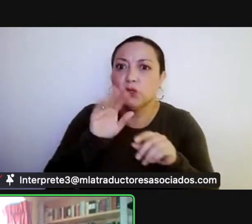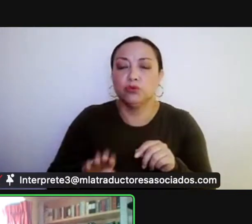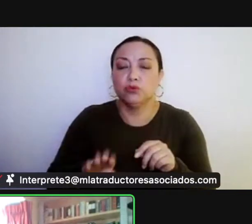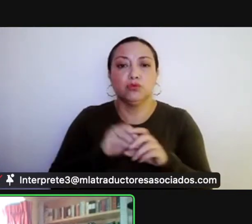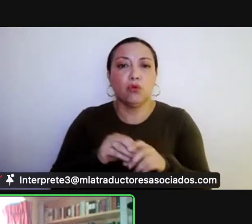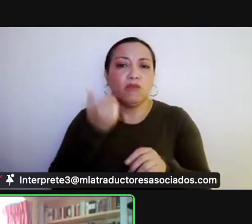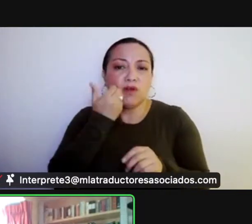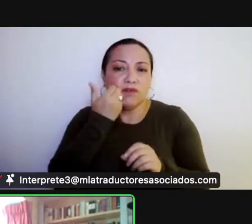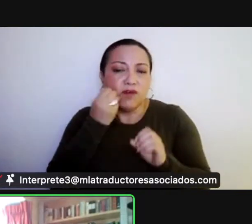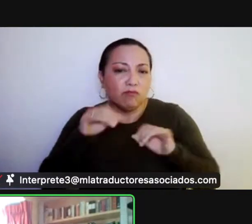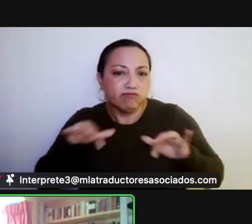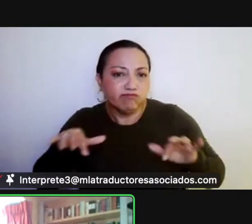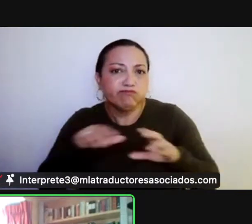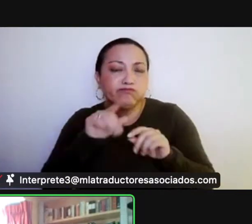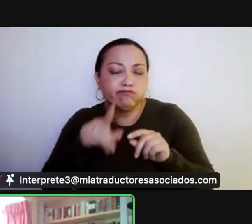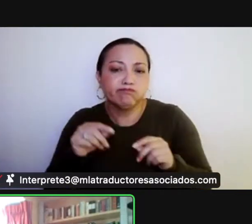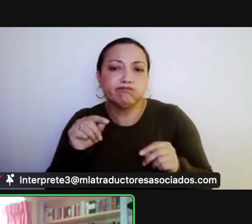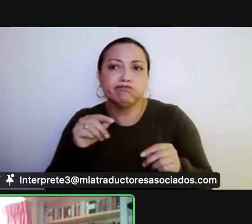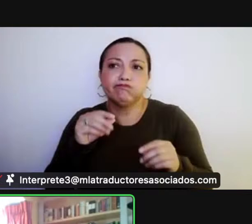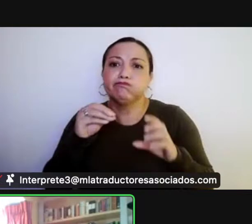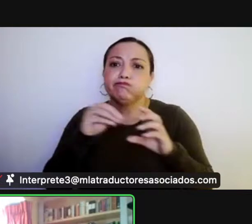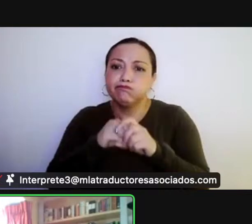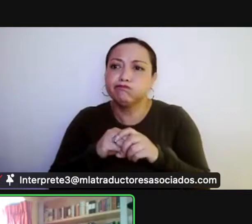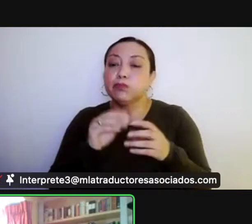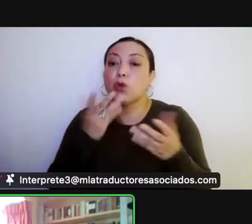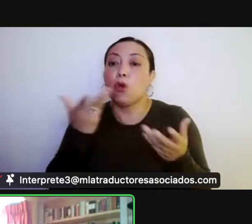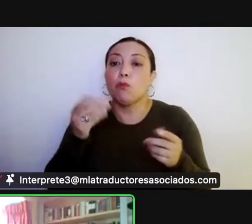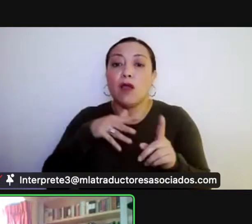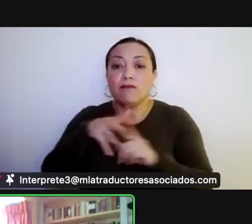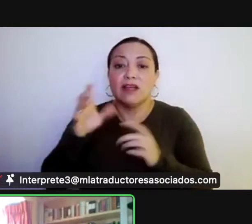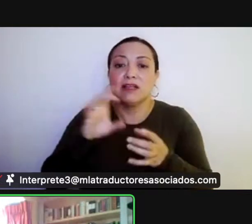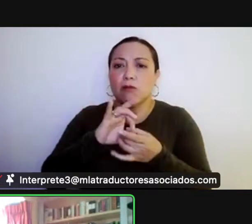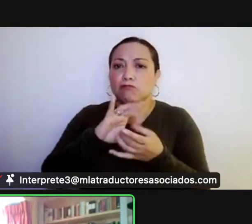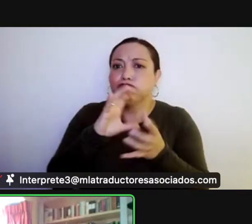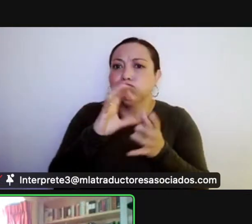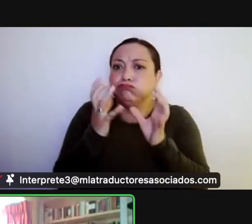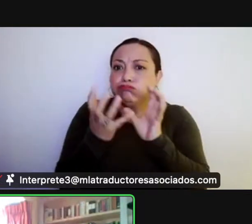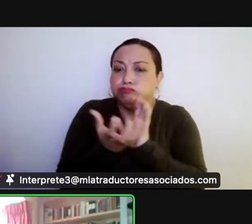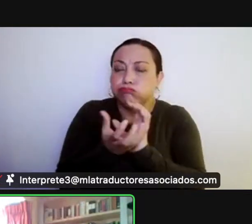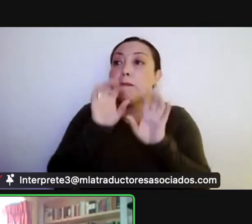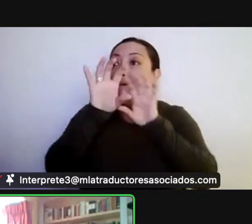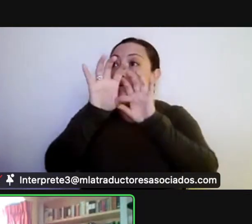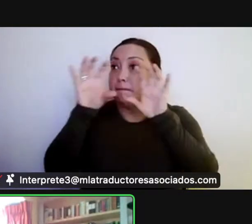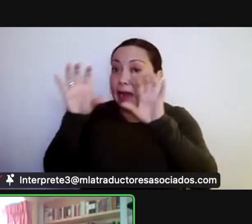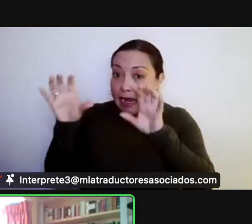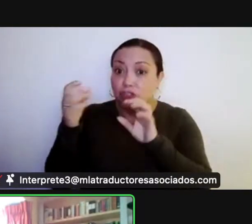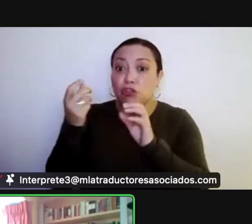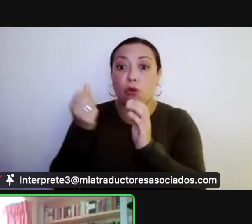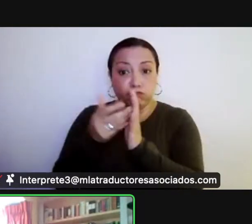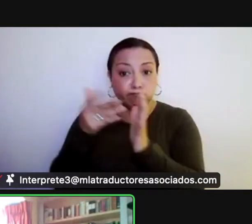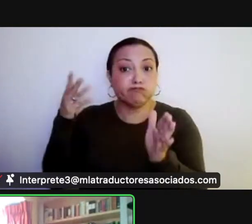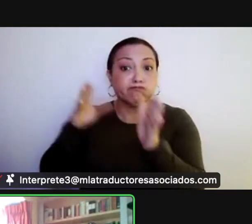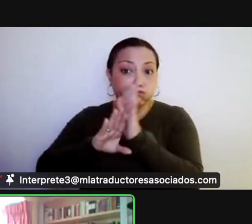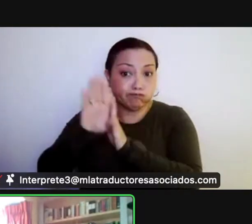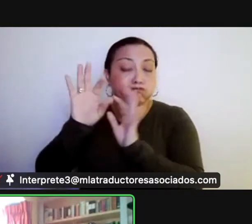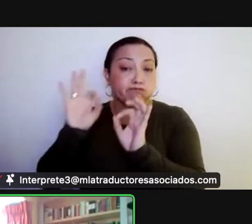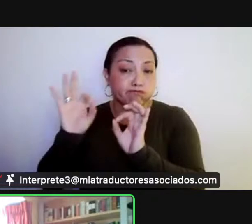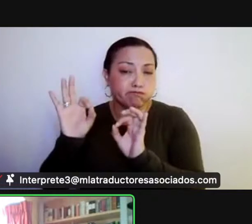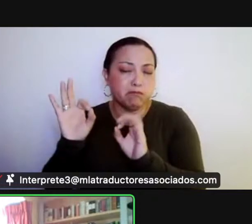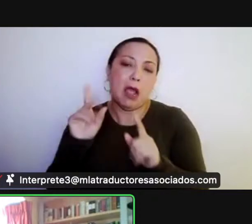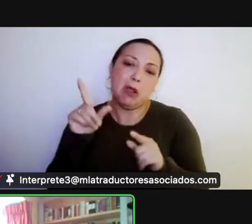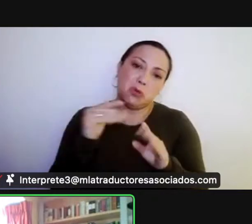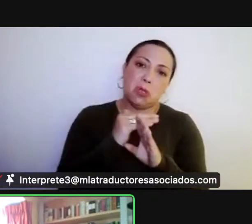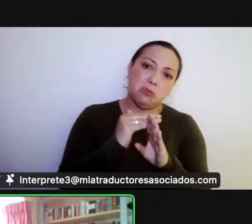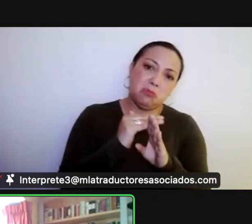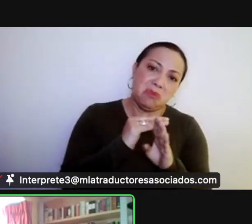So this we have the planetary in developed countries